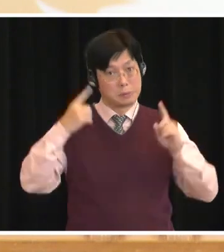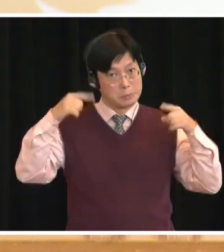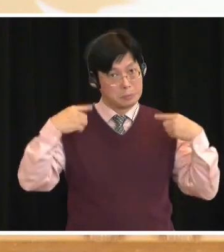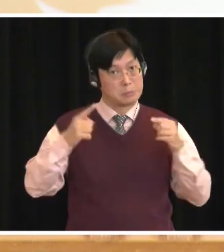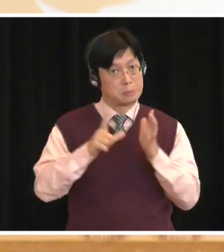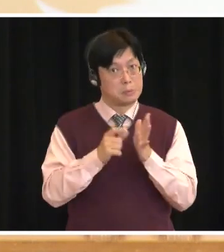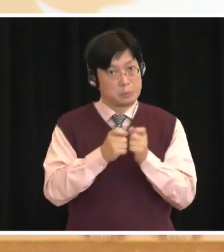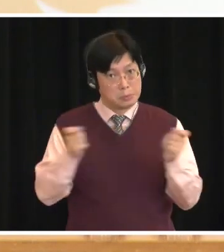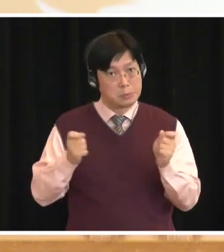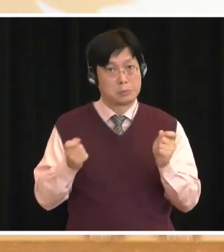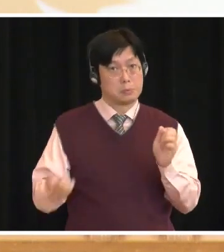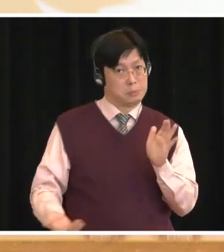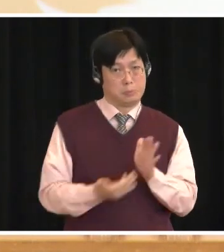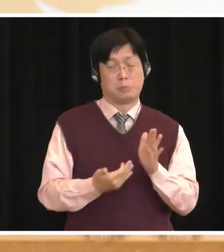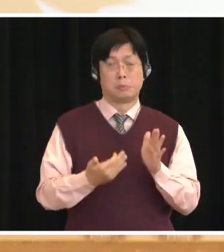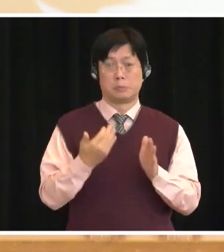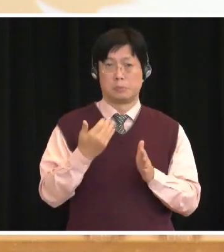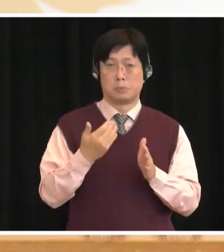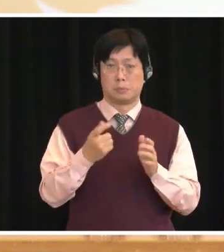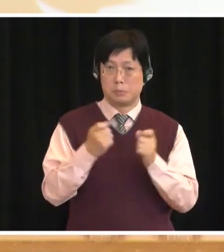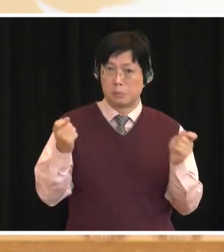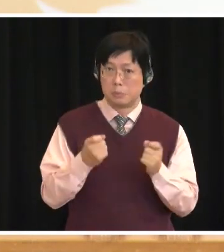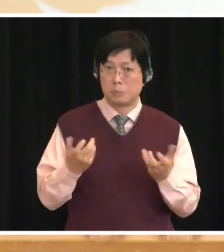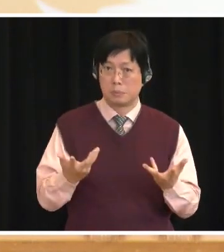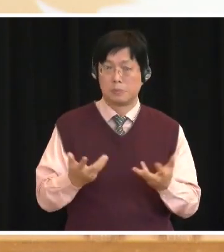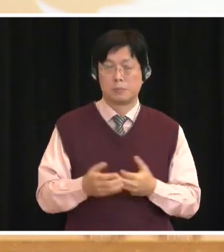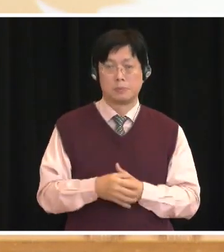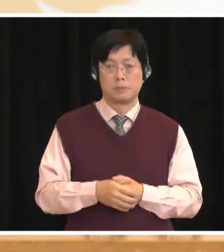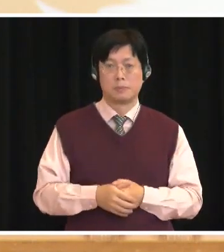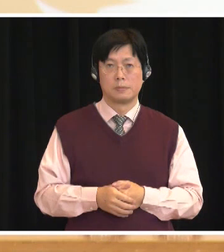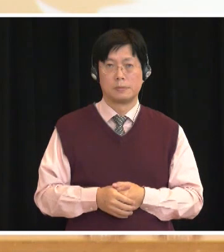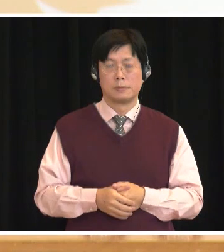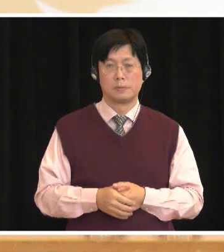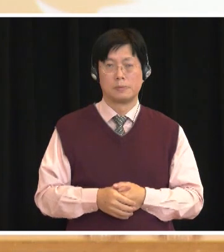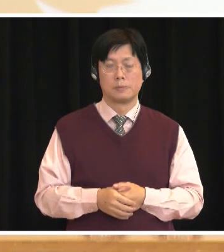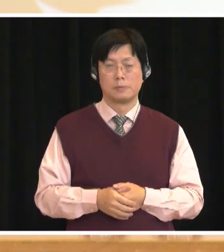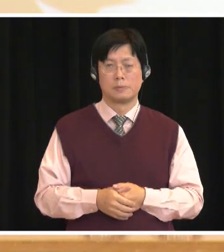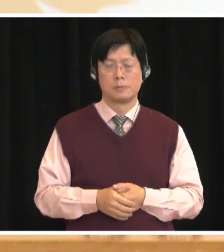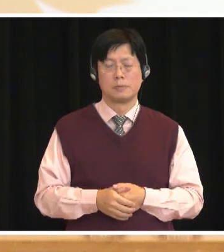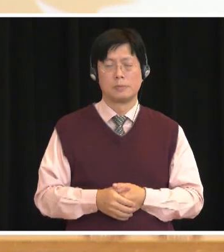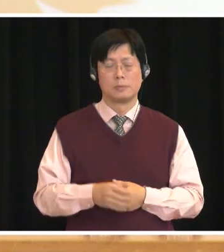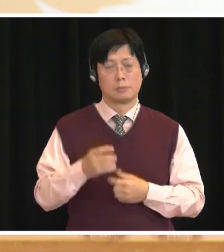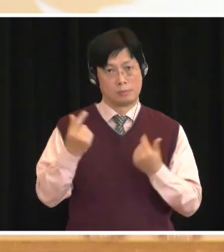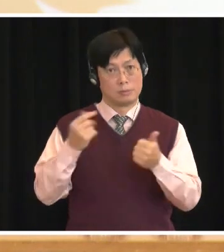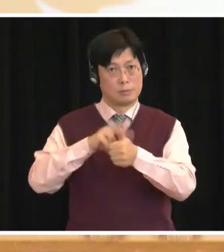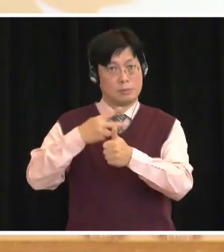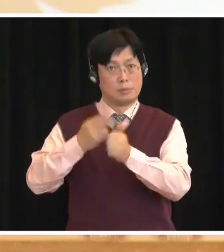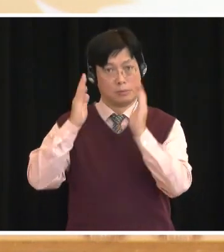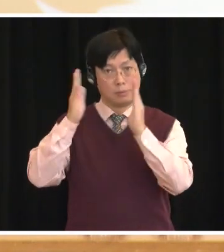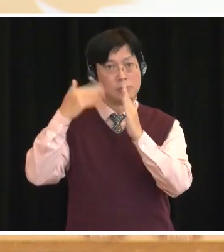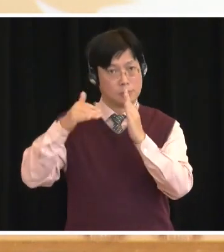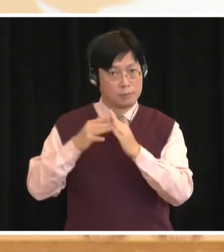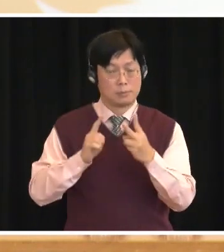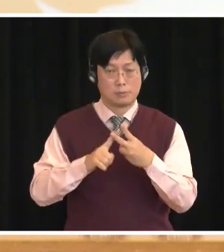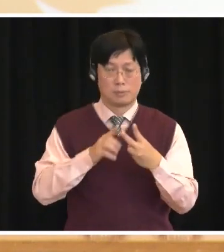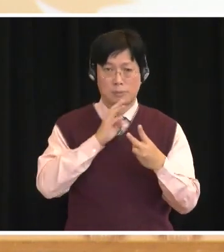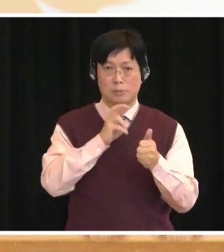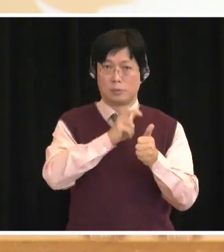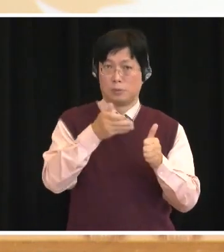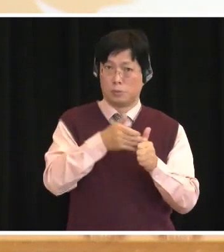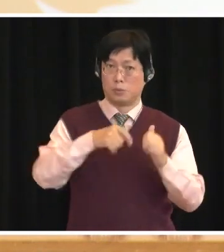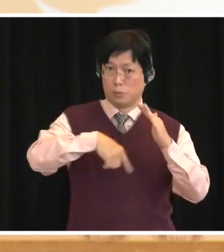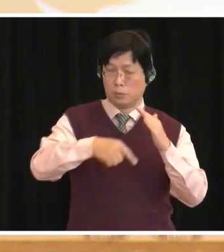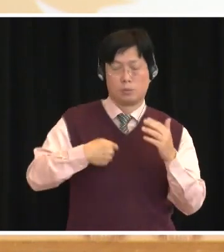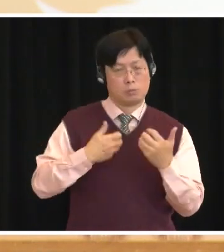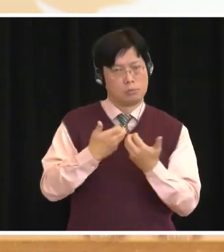correctional schools, I need some further clarification. It's 2 years max, it's extendable for another